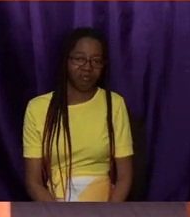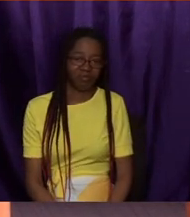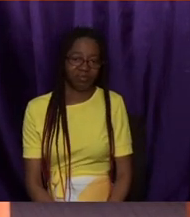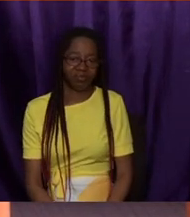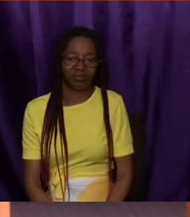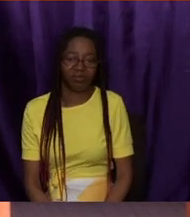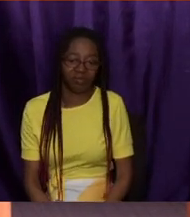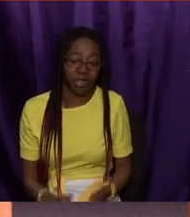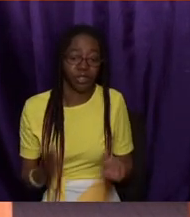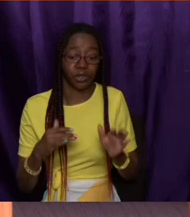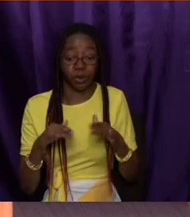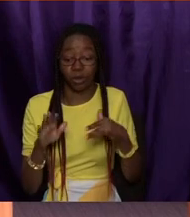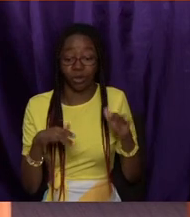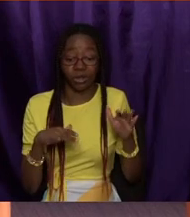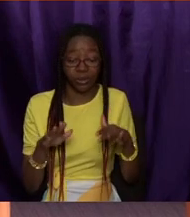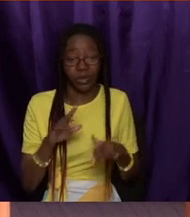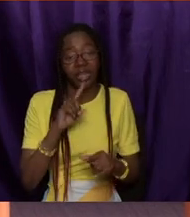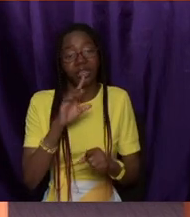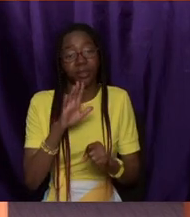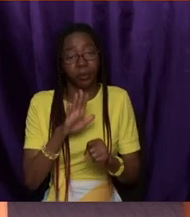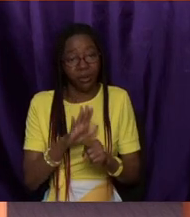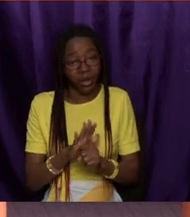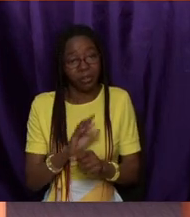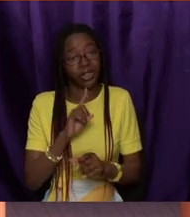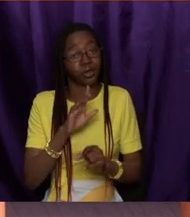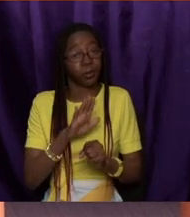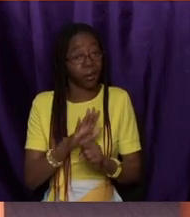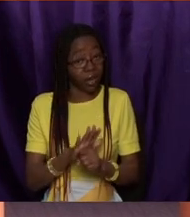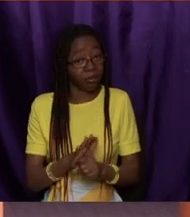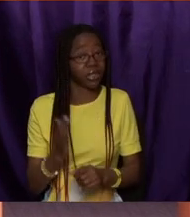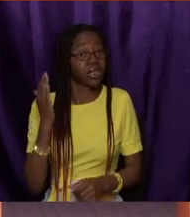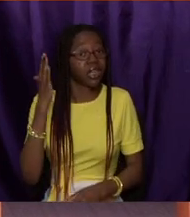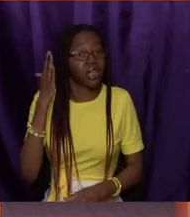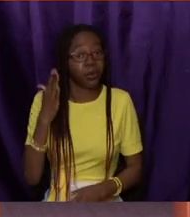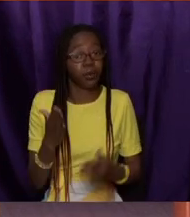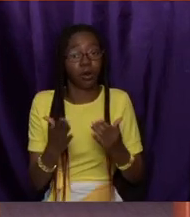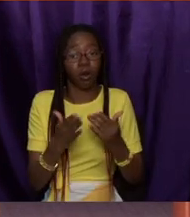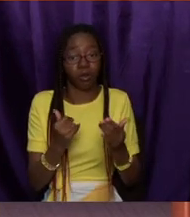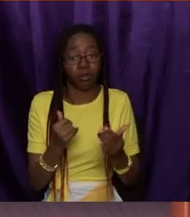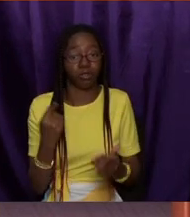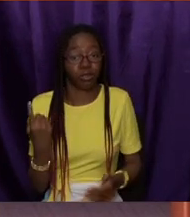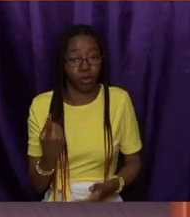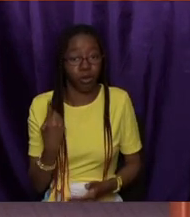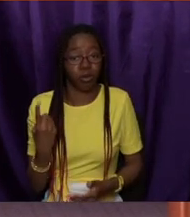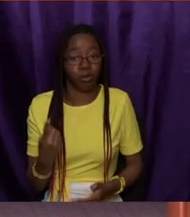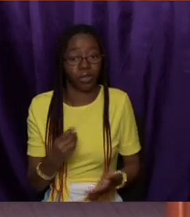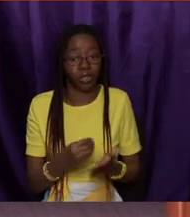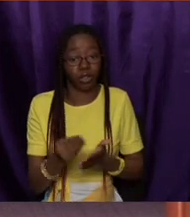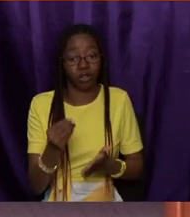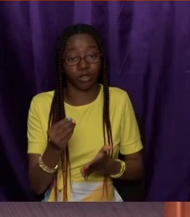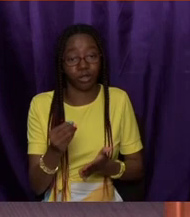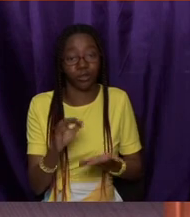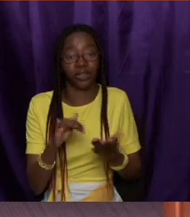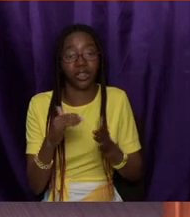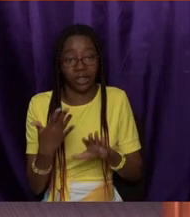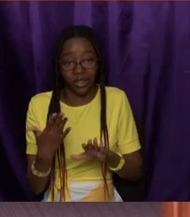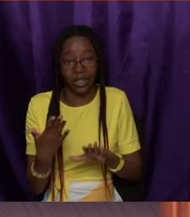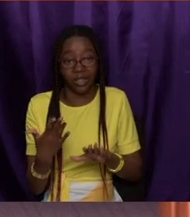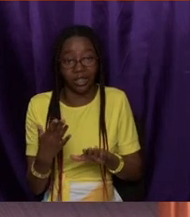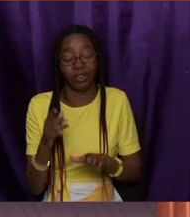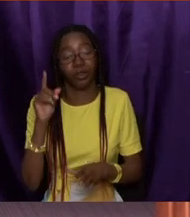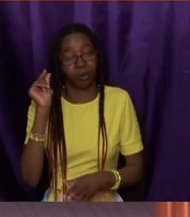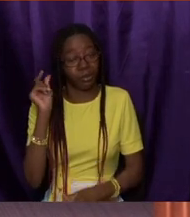Let's just walk through. The promise is your promise, but it will almost always cost you the death of